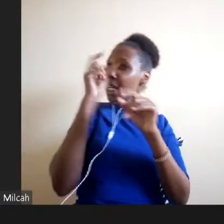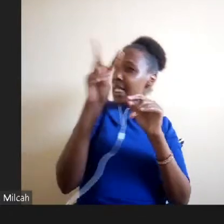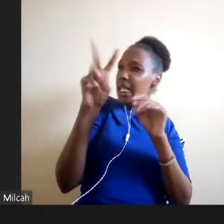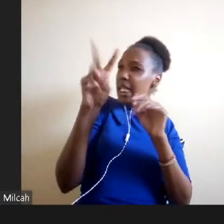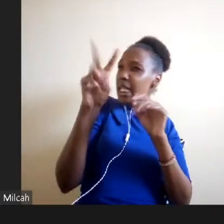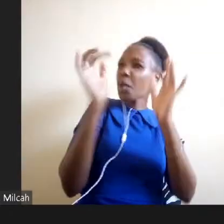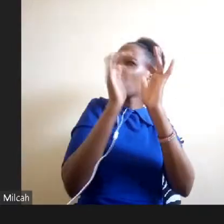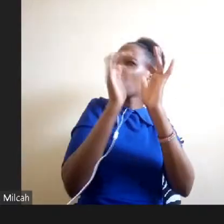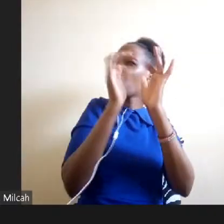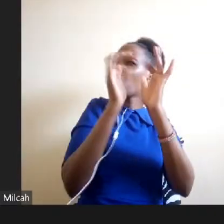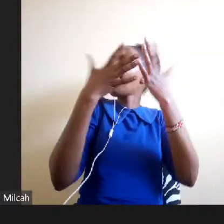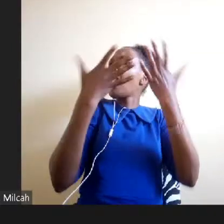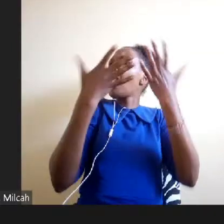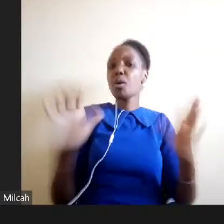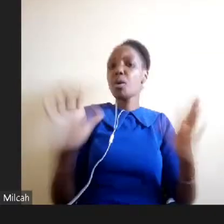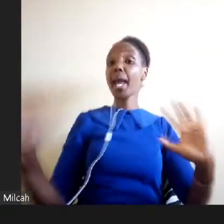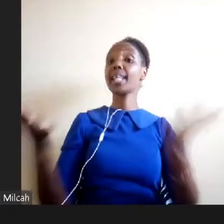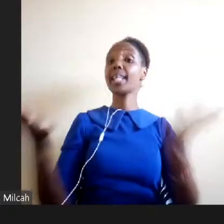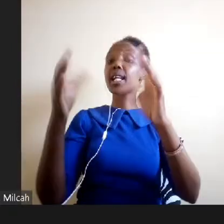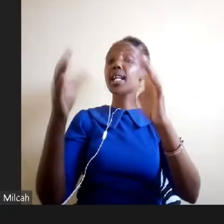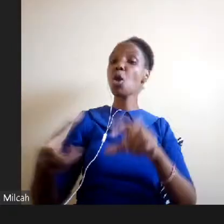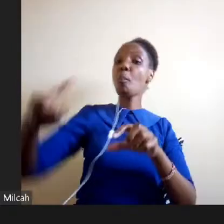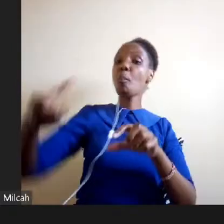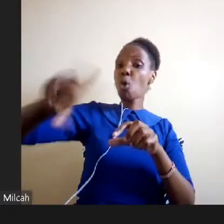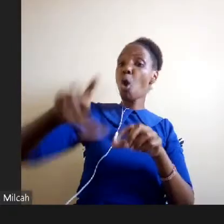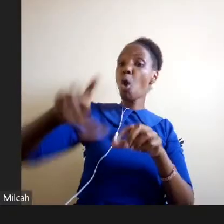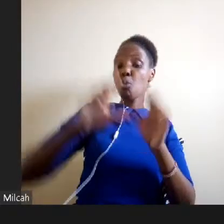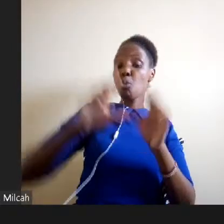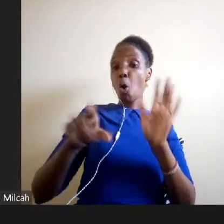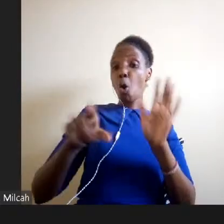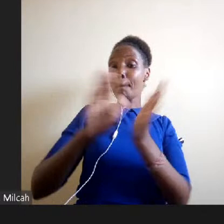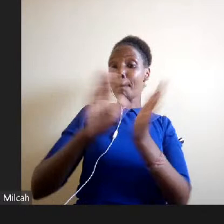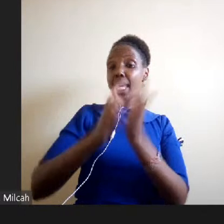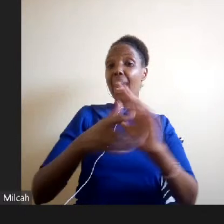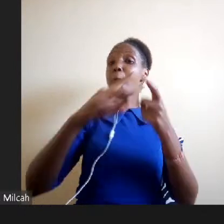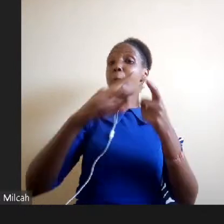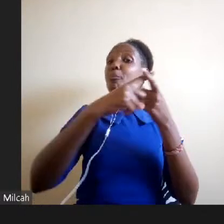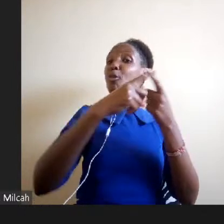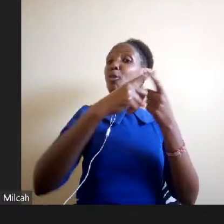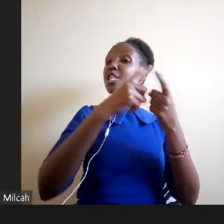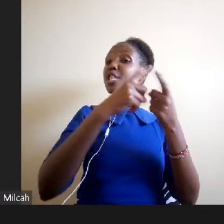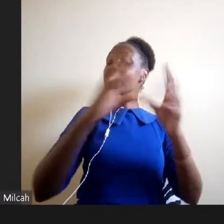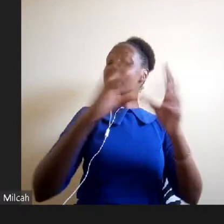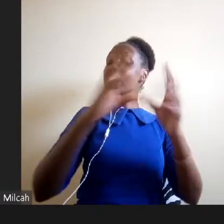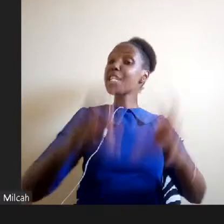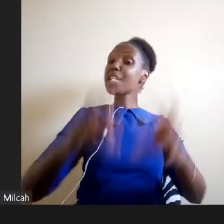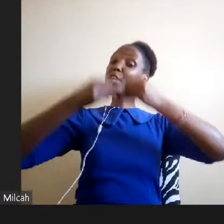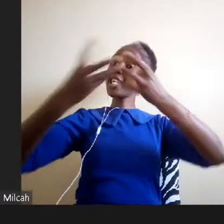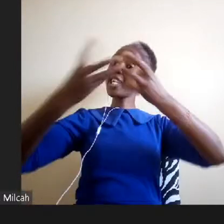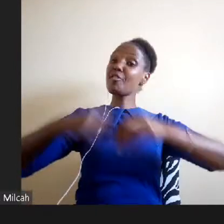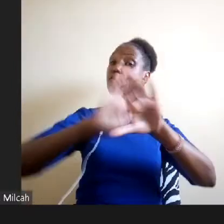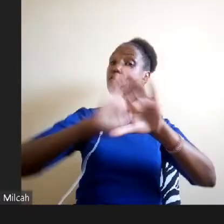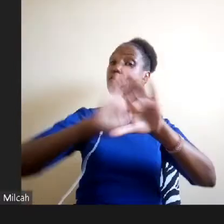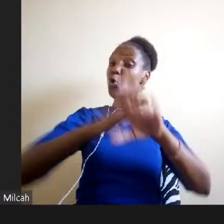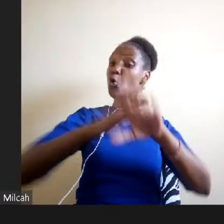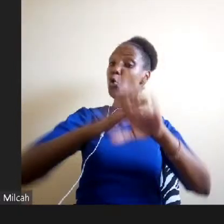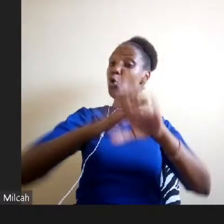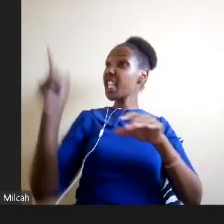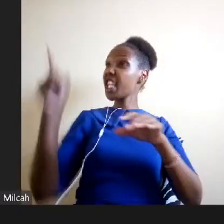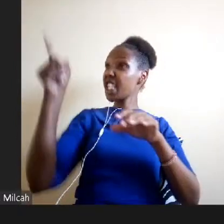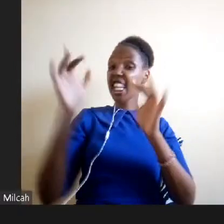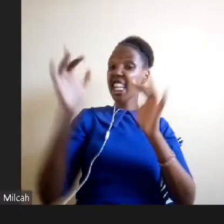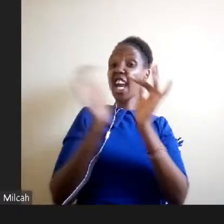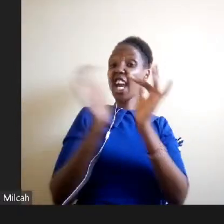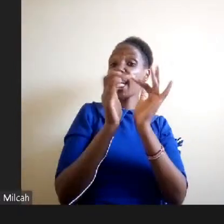and encourage them more to be positive consumers and positive givers on content over the internet. We need to be able to start helping